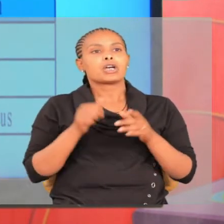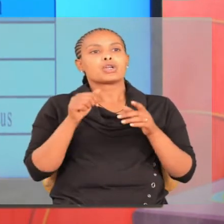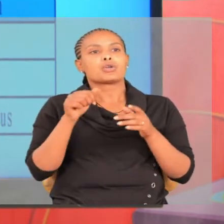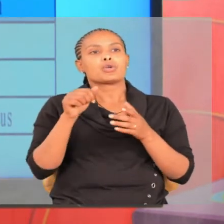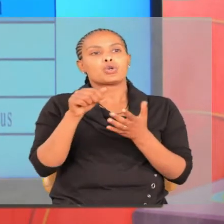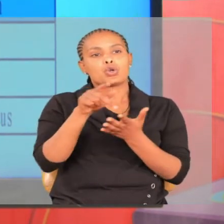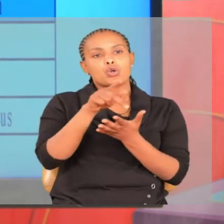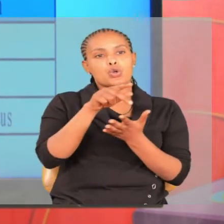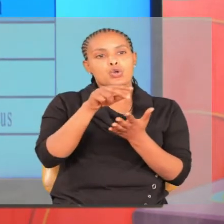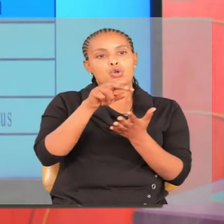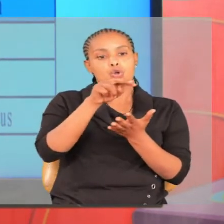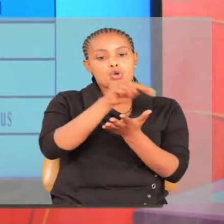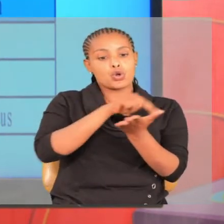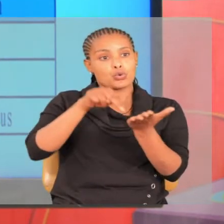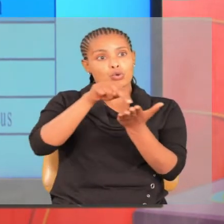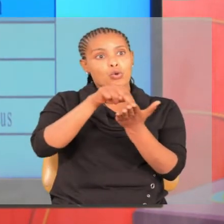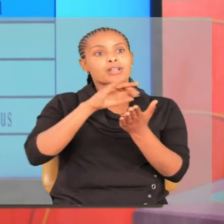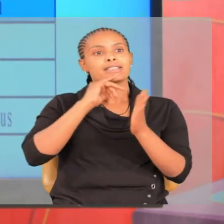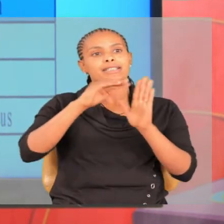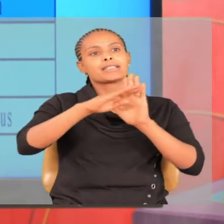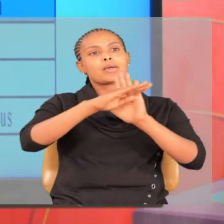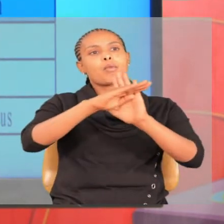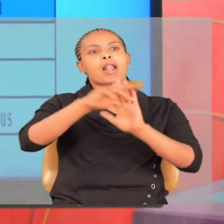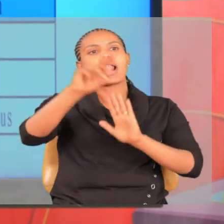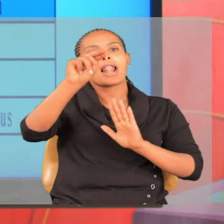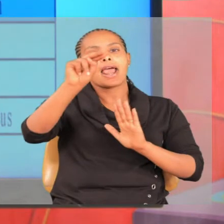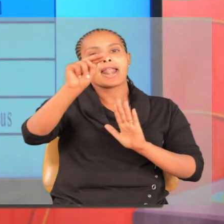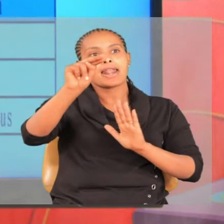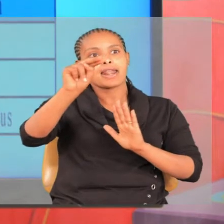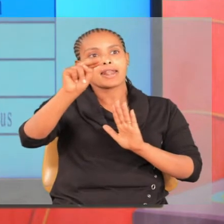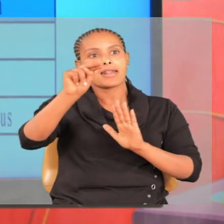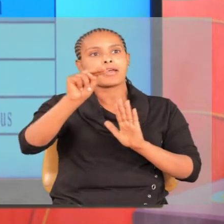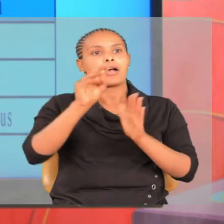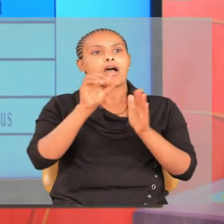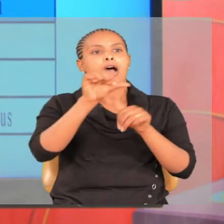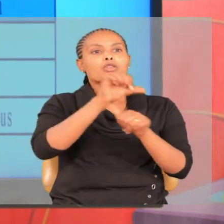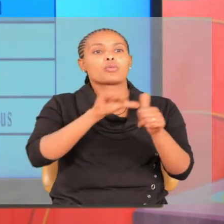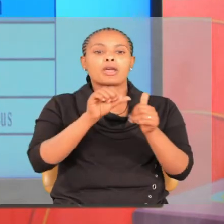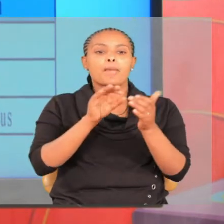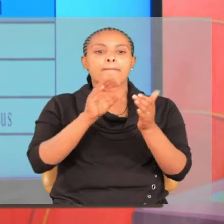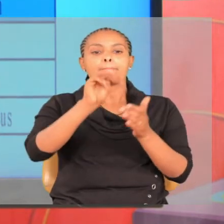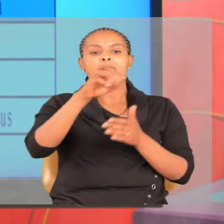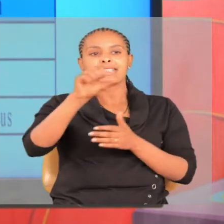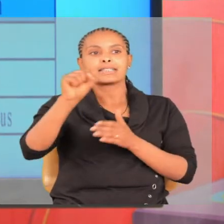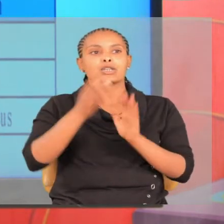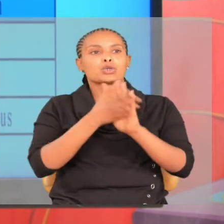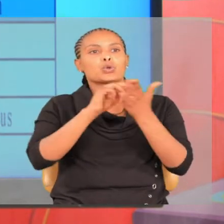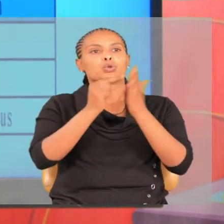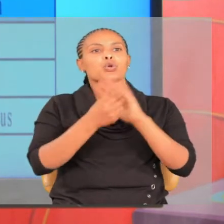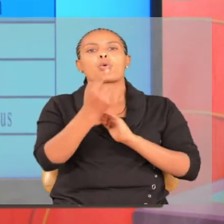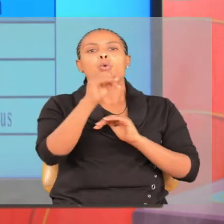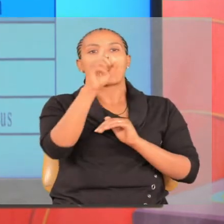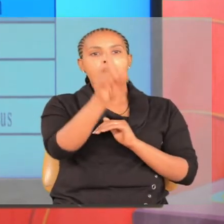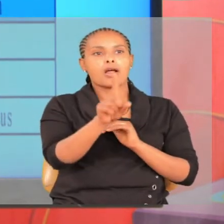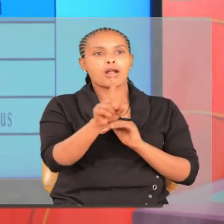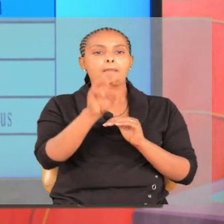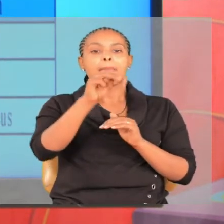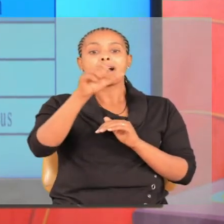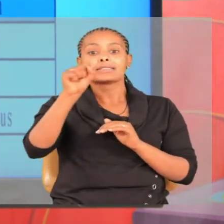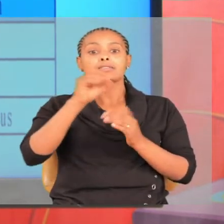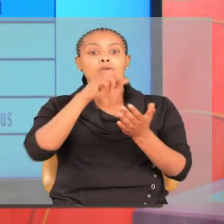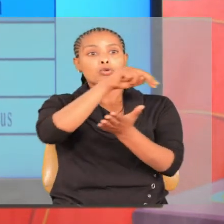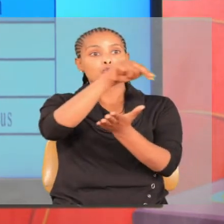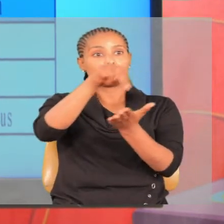Neutron, symbol is N. Relative mass in atomic mass unit is 1. The actual mass of a